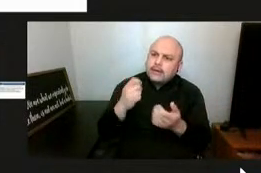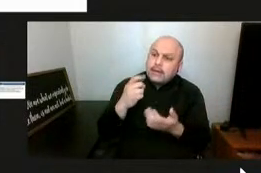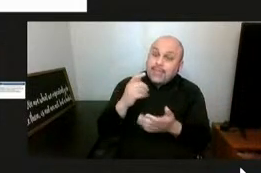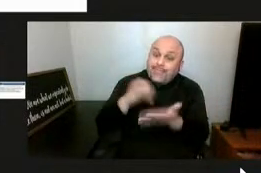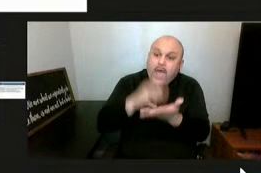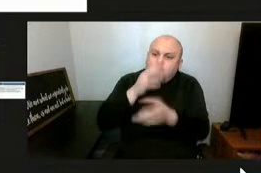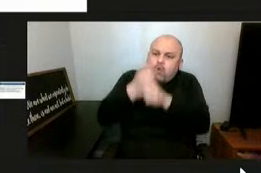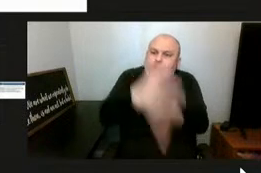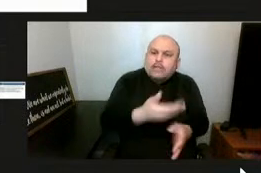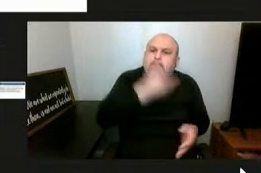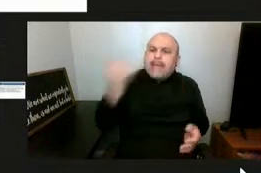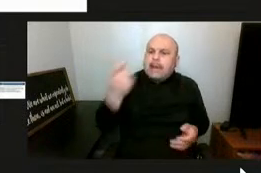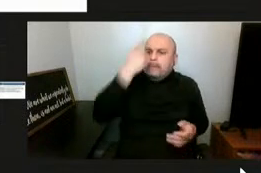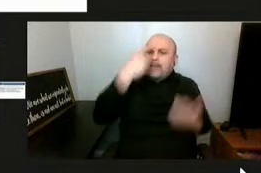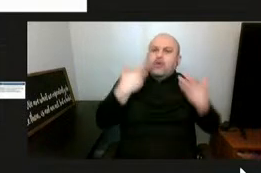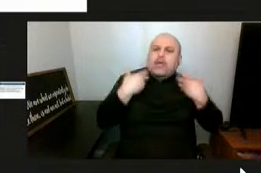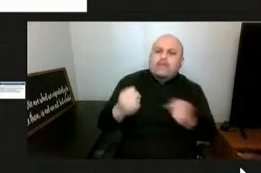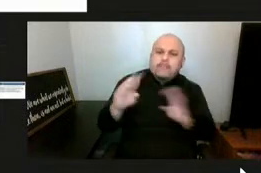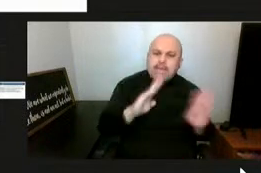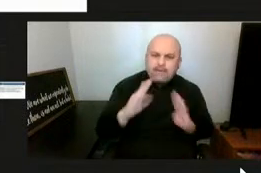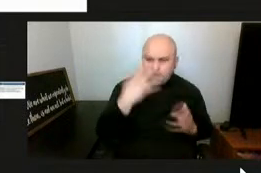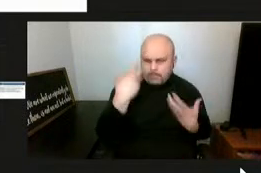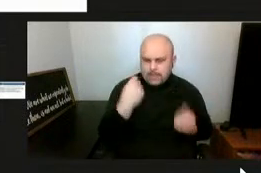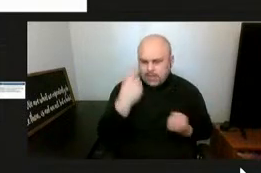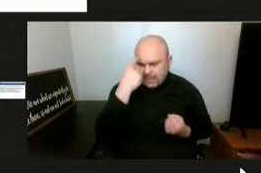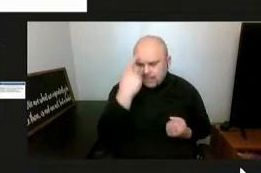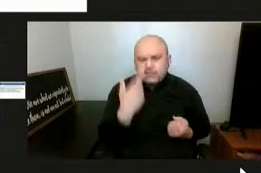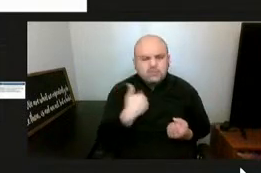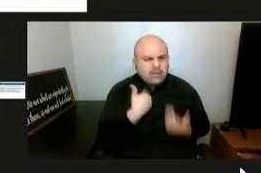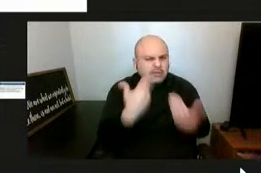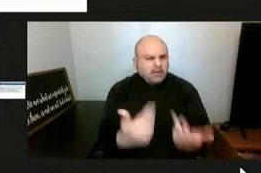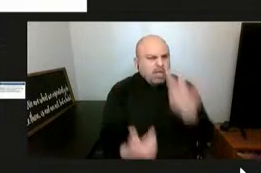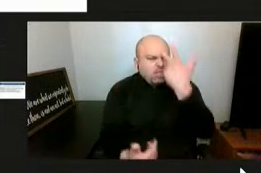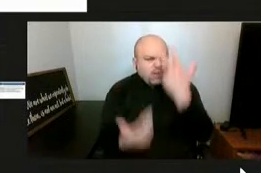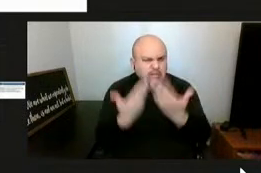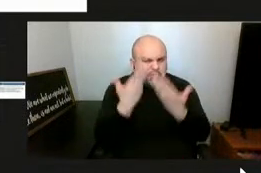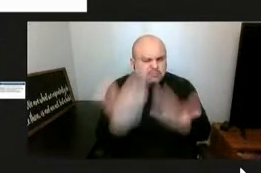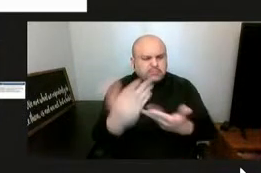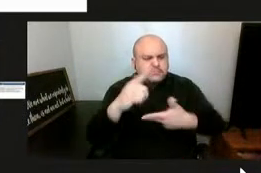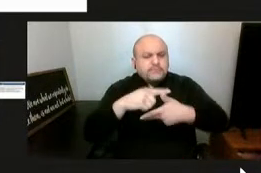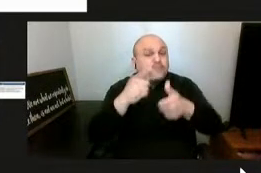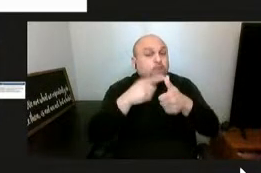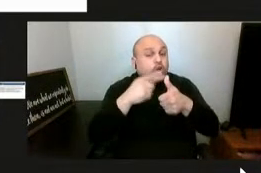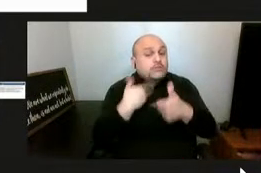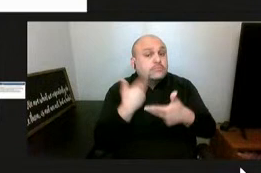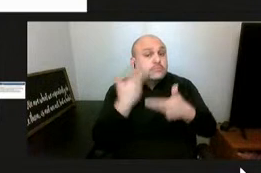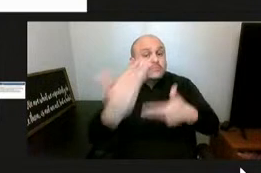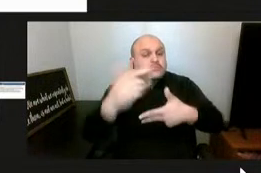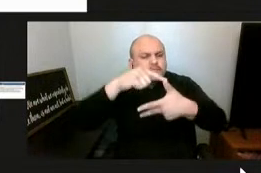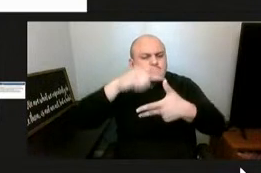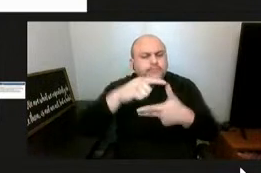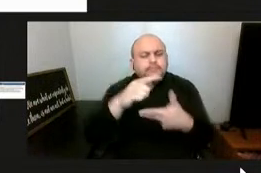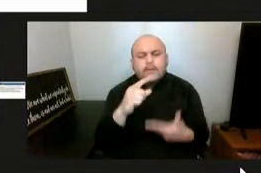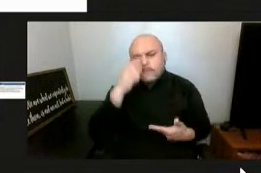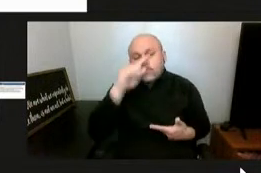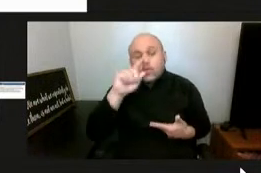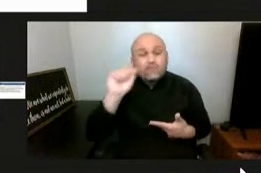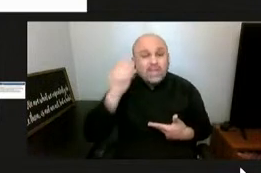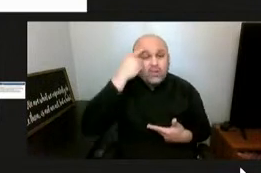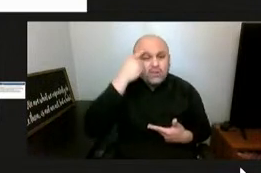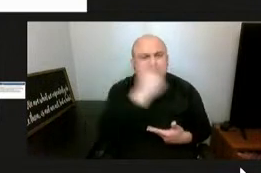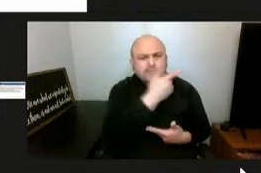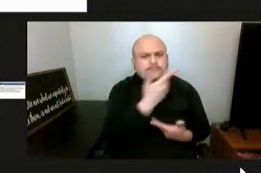health. So again, here we have 3 recommendations. The first recommendation is for the federal government to